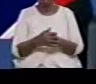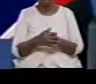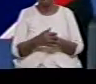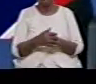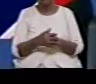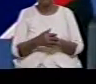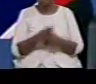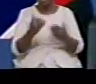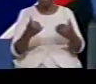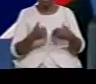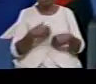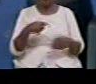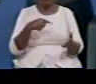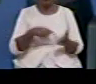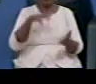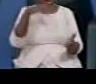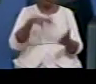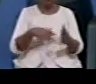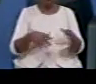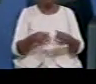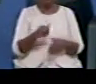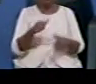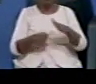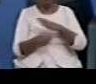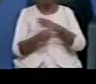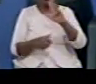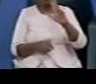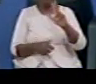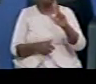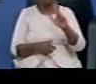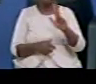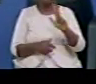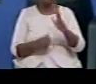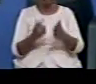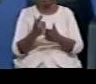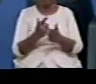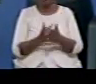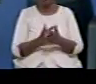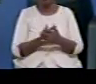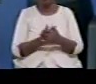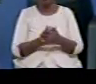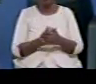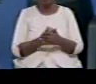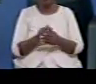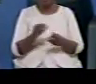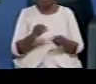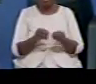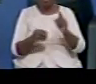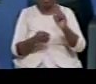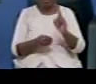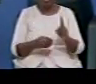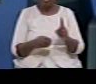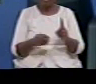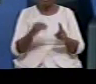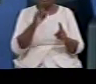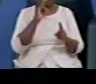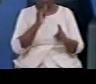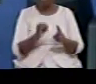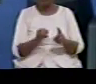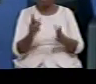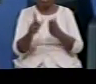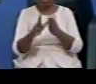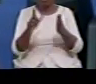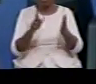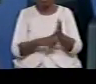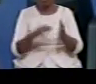three subheadings. Point number one, laws of diagnosis and quarantine of lepers. Number two, laws